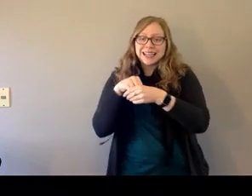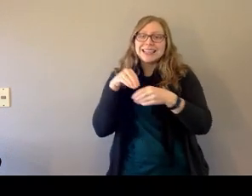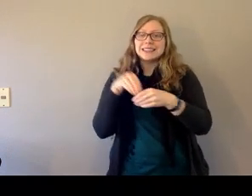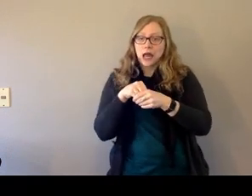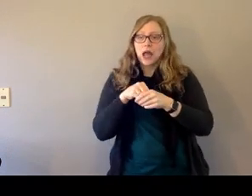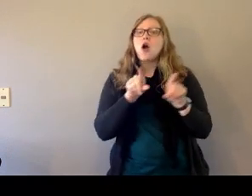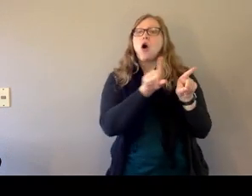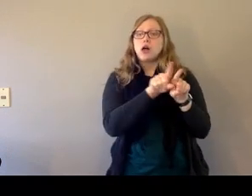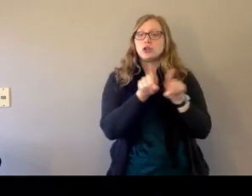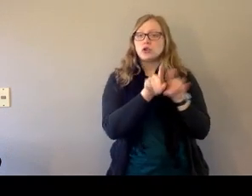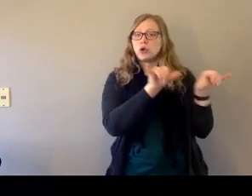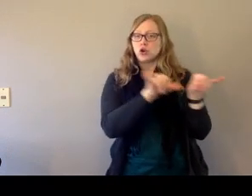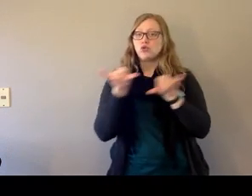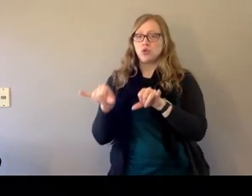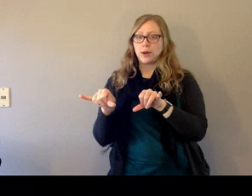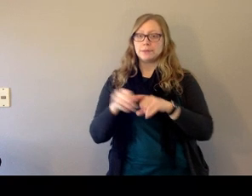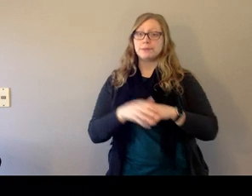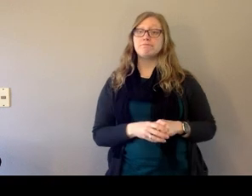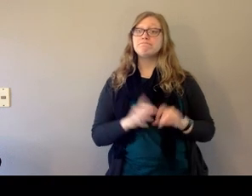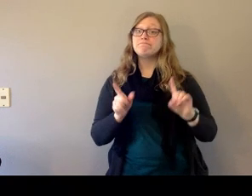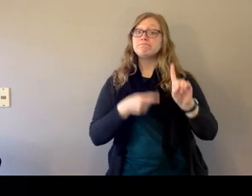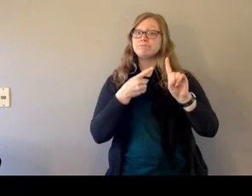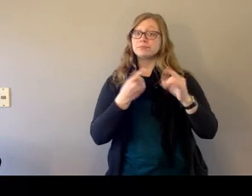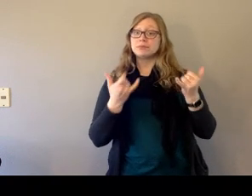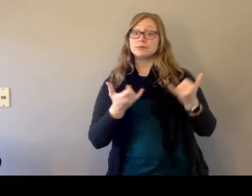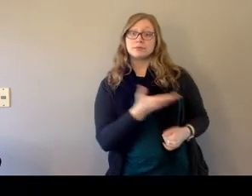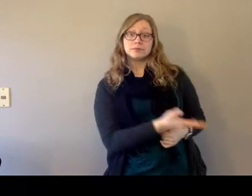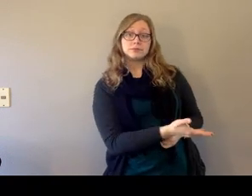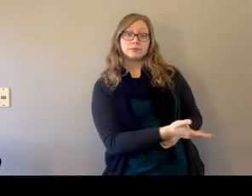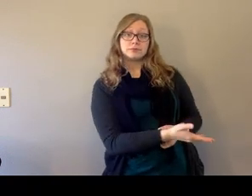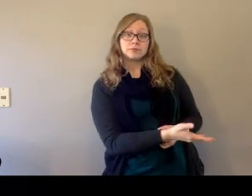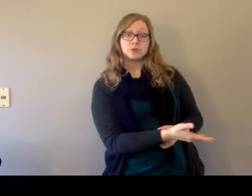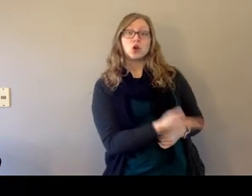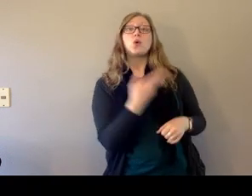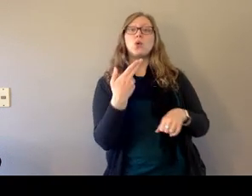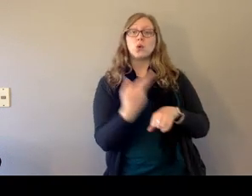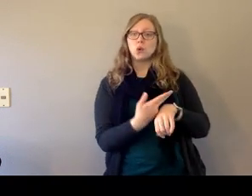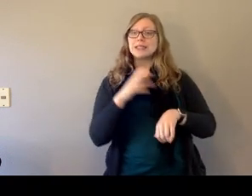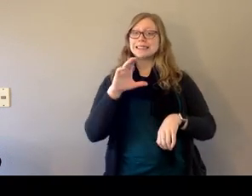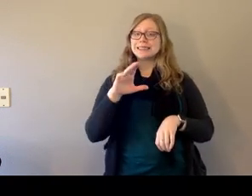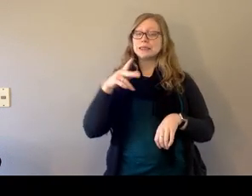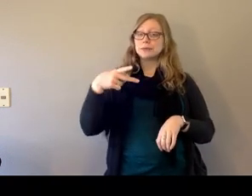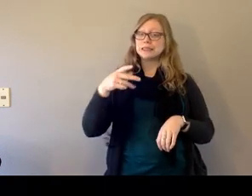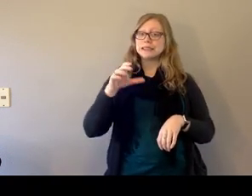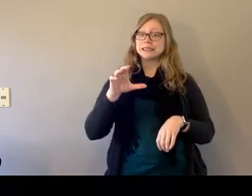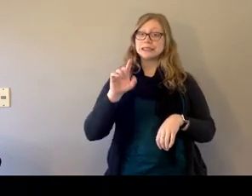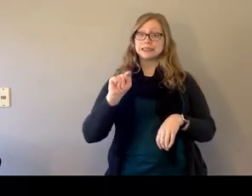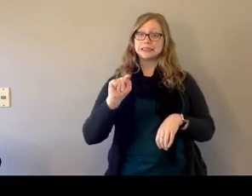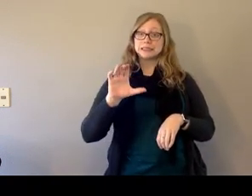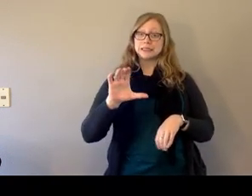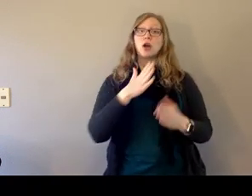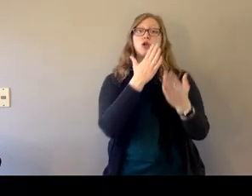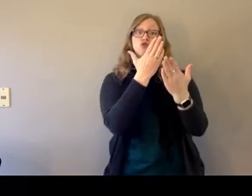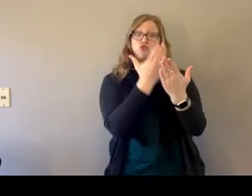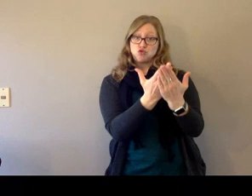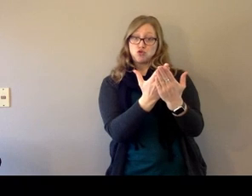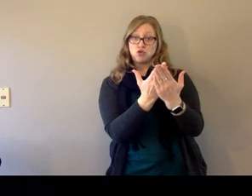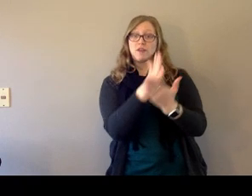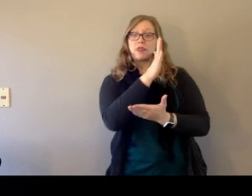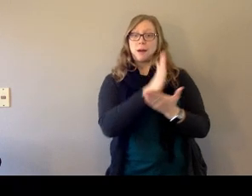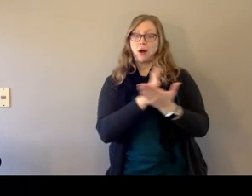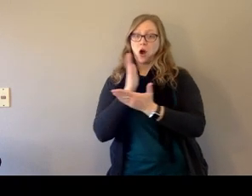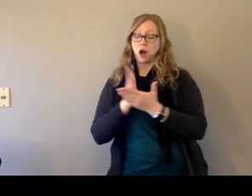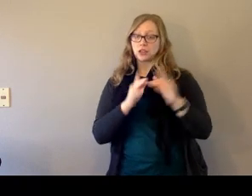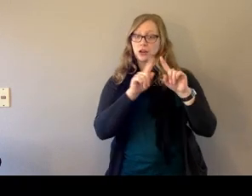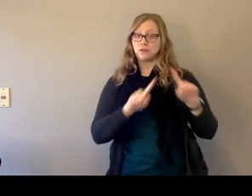So our objective today is to use CPCTC to prove parts of triangles are congruent. So we're going to start with two triangles